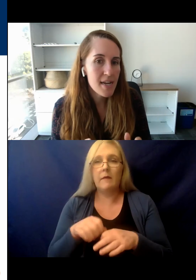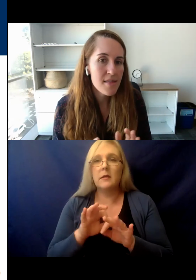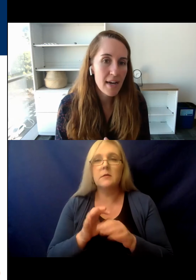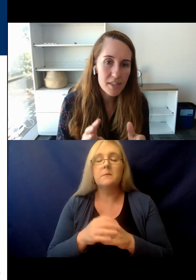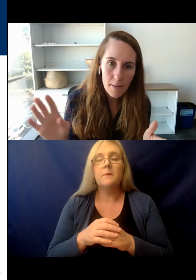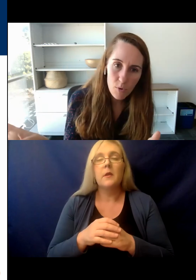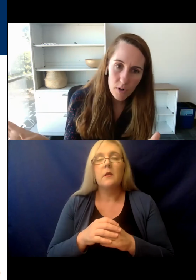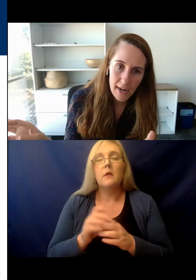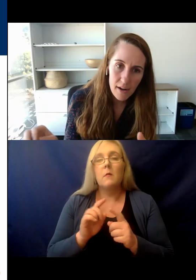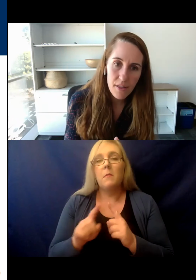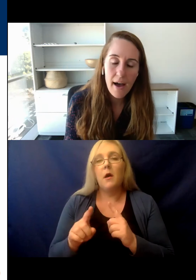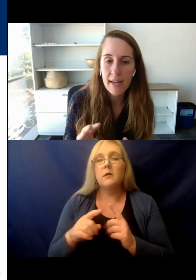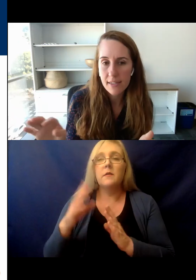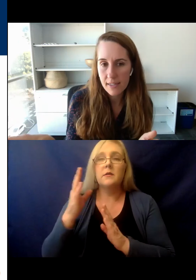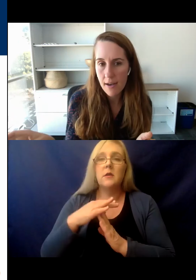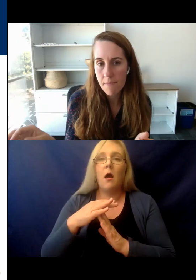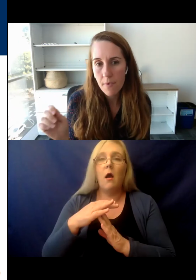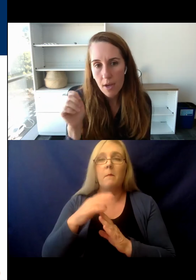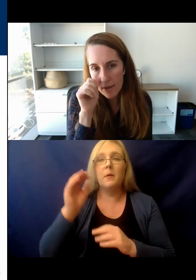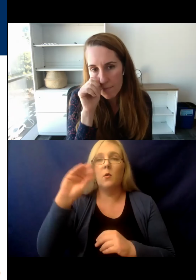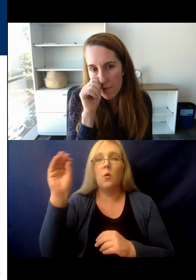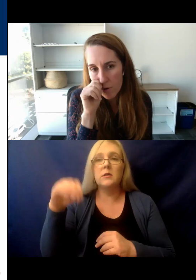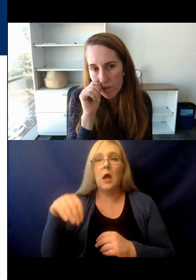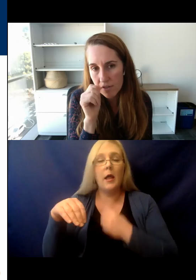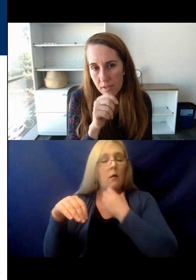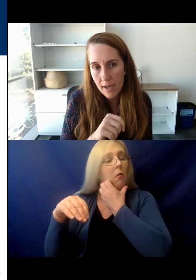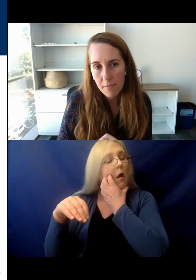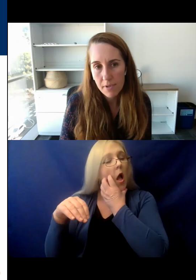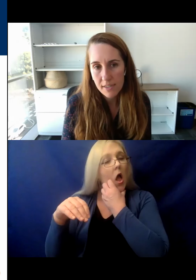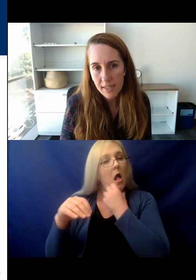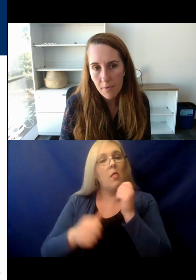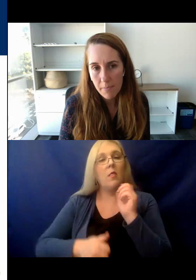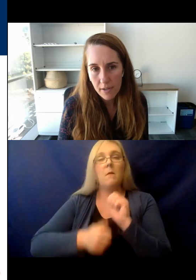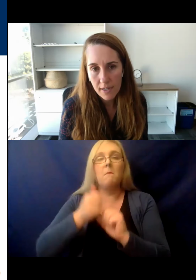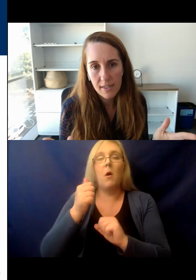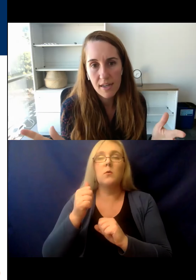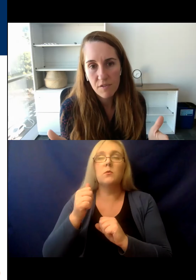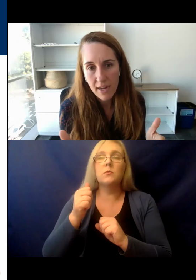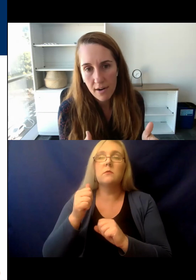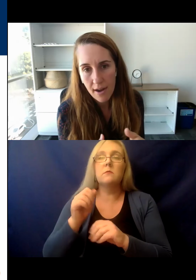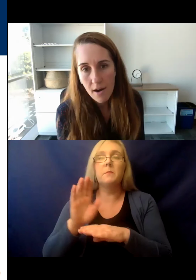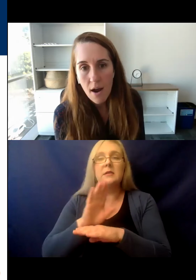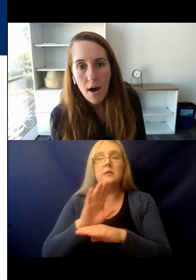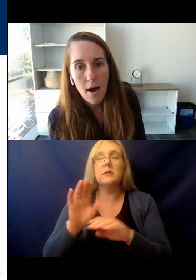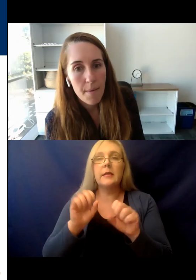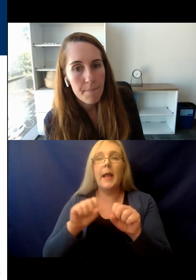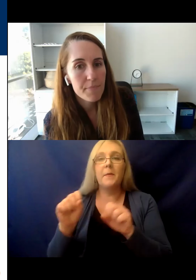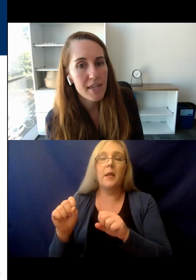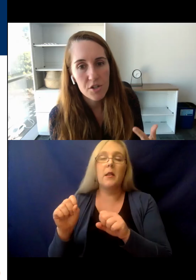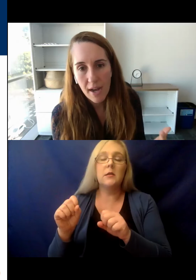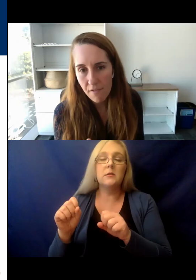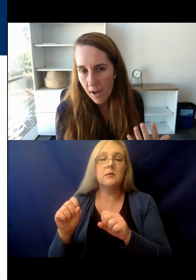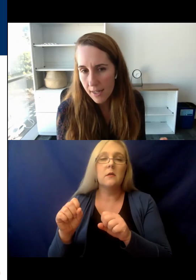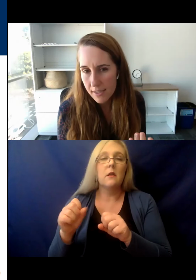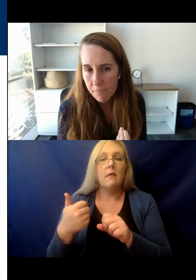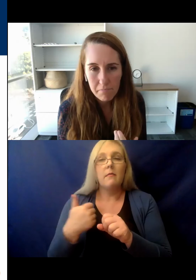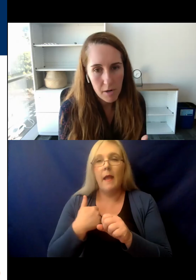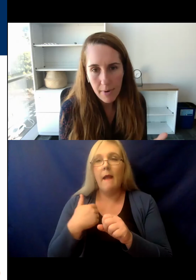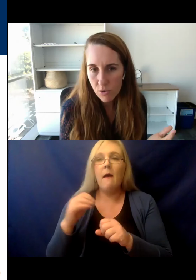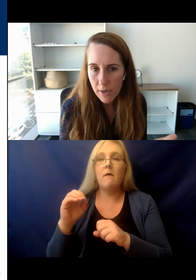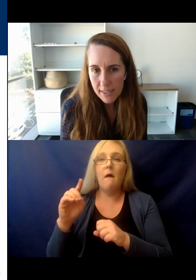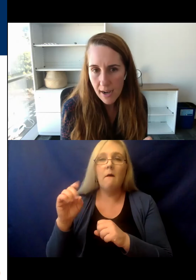AAA is in that top quartile, the highest, the most business capabilities that they've layered on. They do have odds